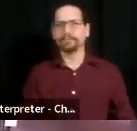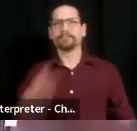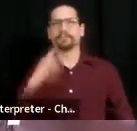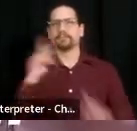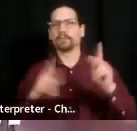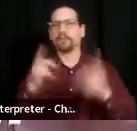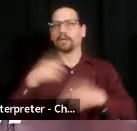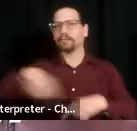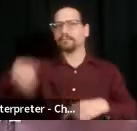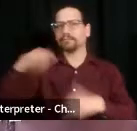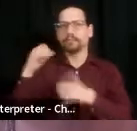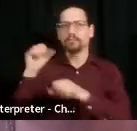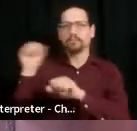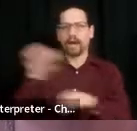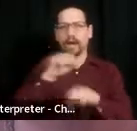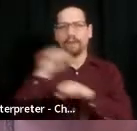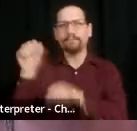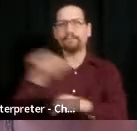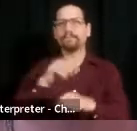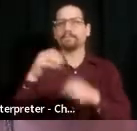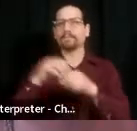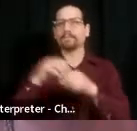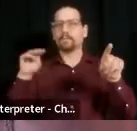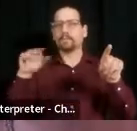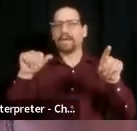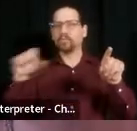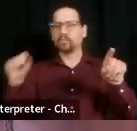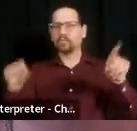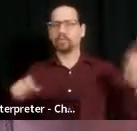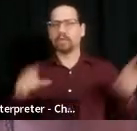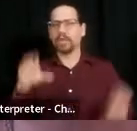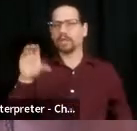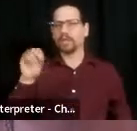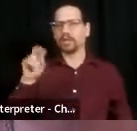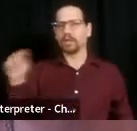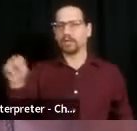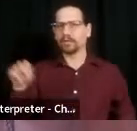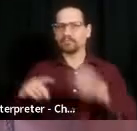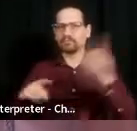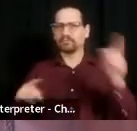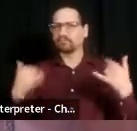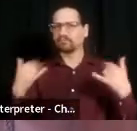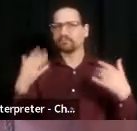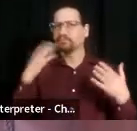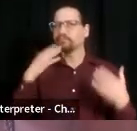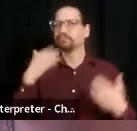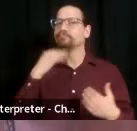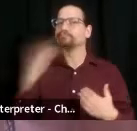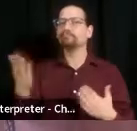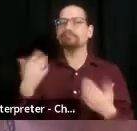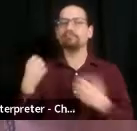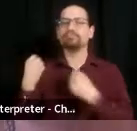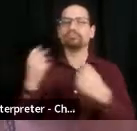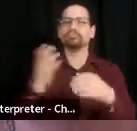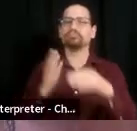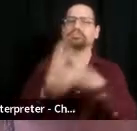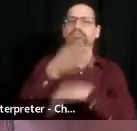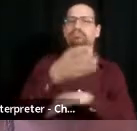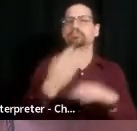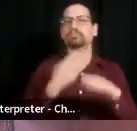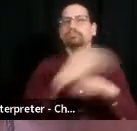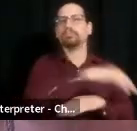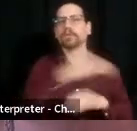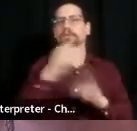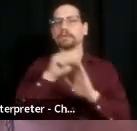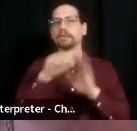this ban can be enforced, and will people face consequences if they go against it? Yeah, so we're expecting very little traffic to